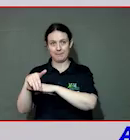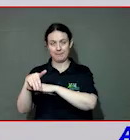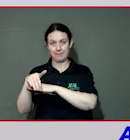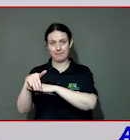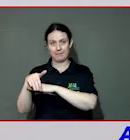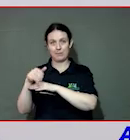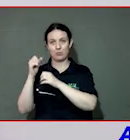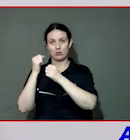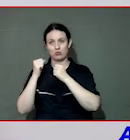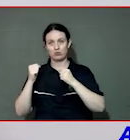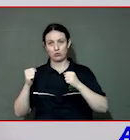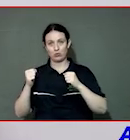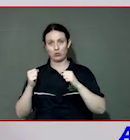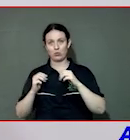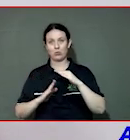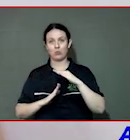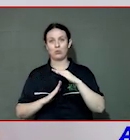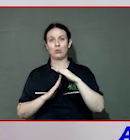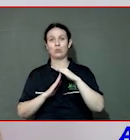the stronger